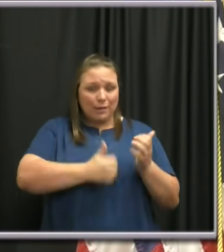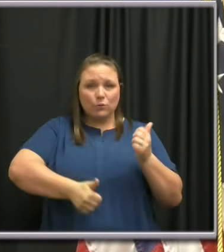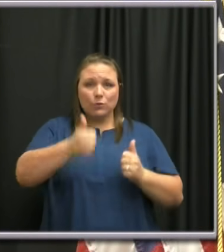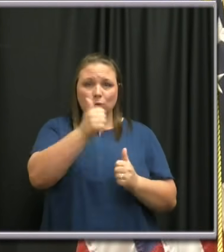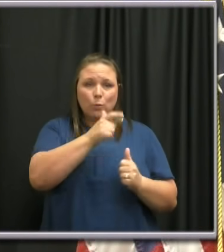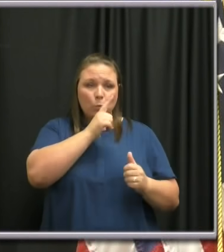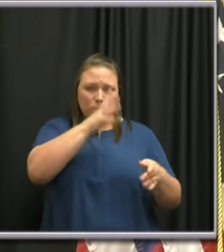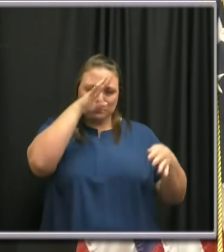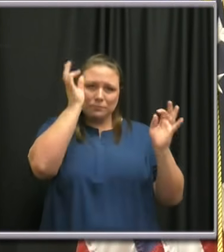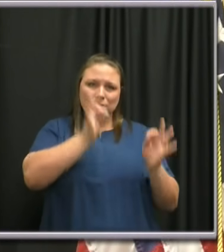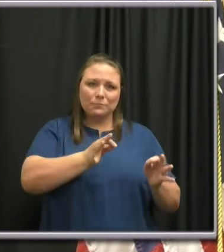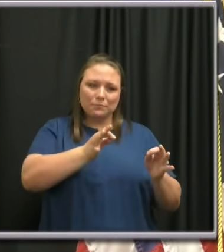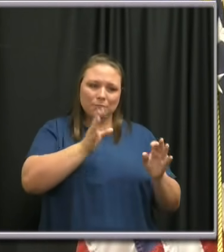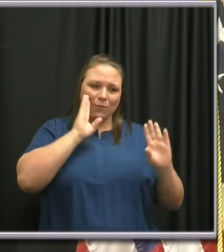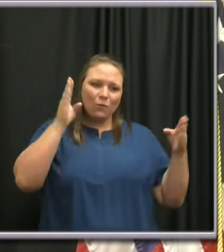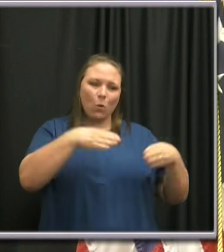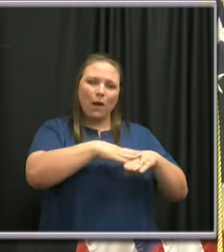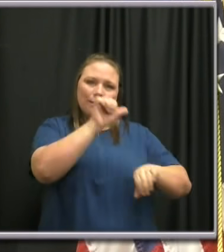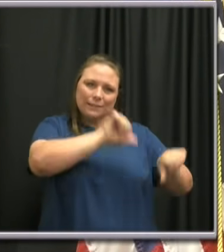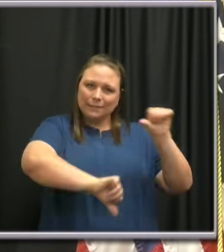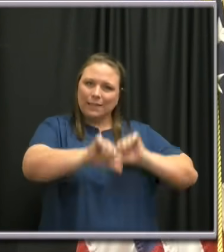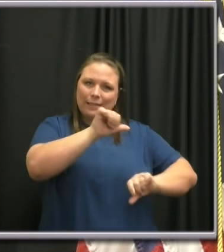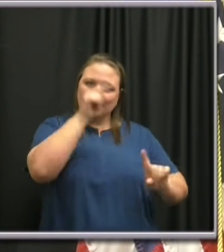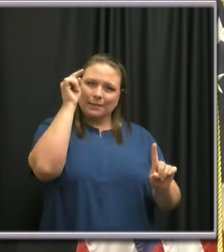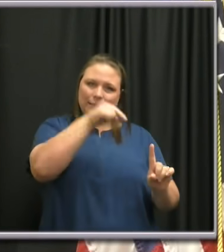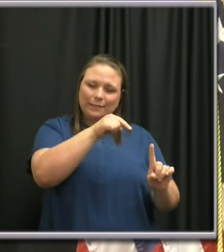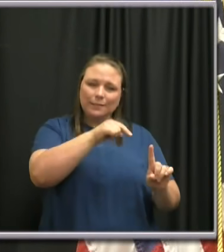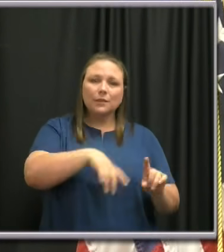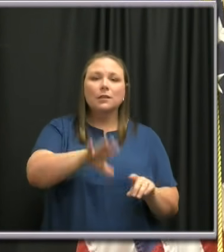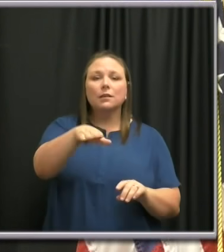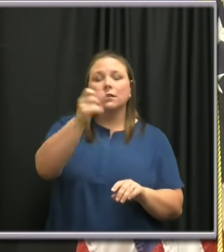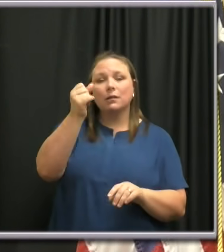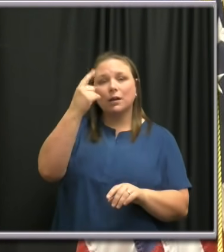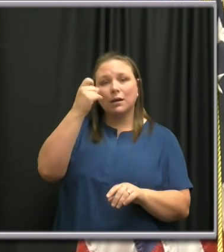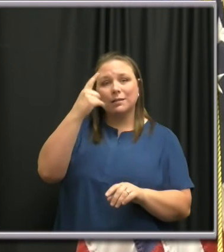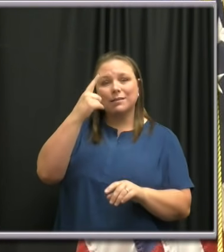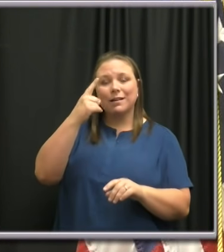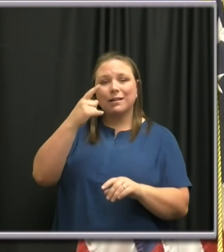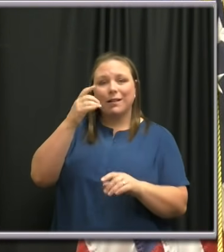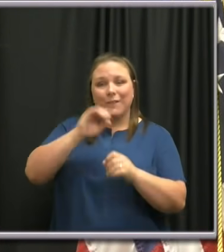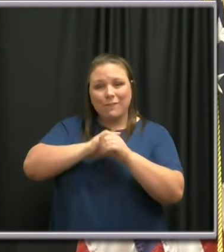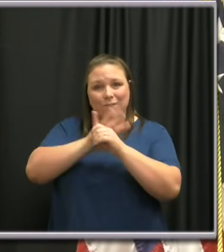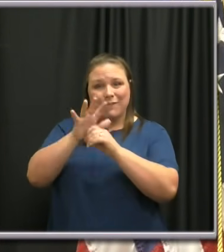decisions based on science. And given that viruses do not respect borders,